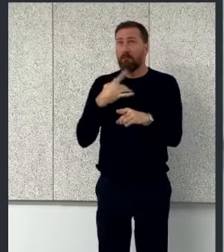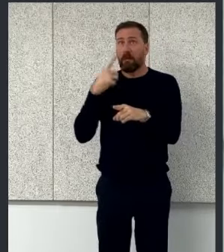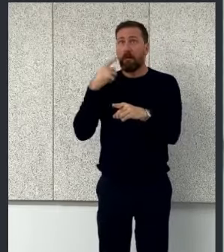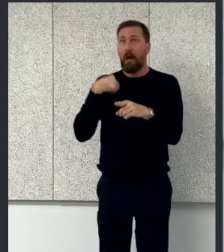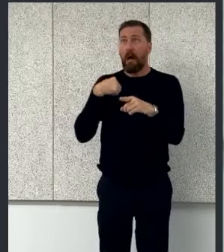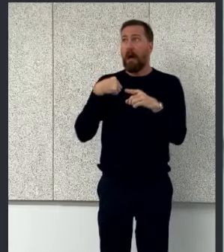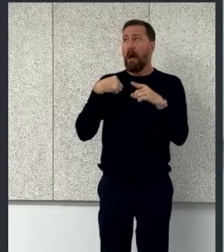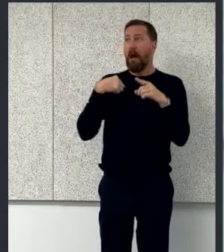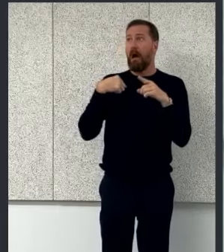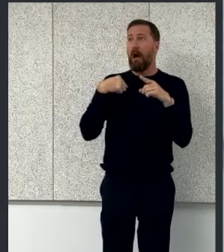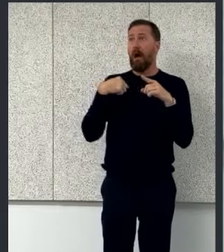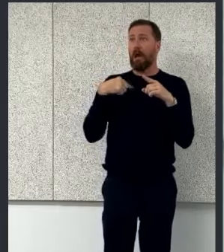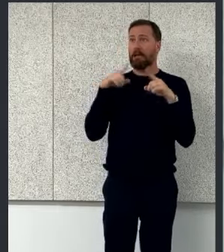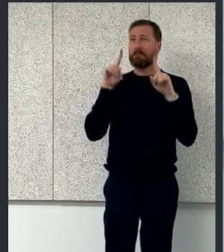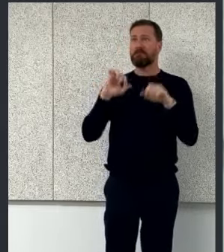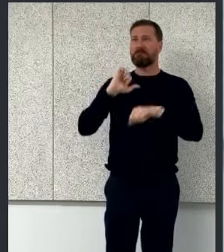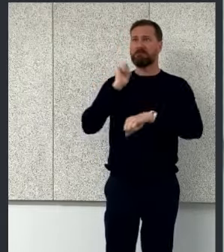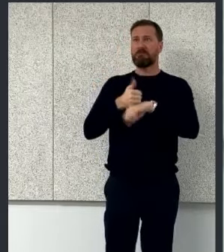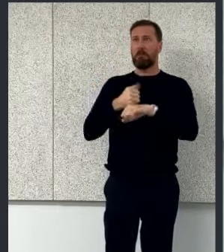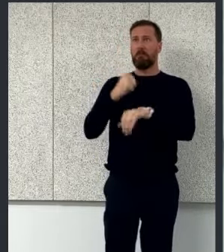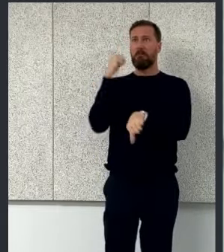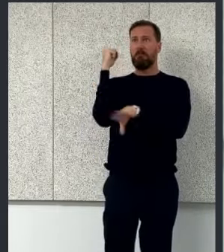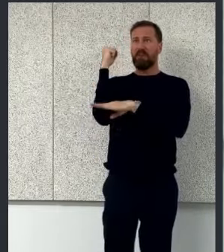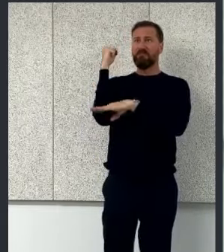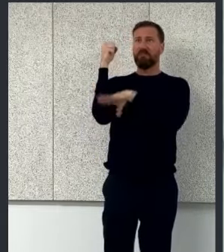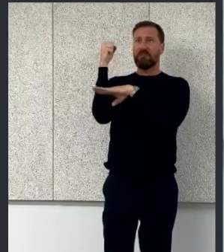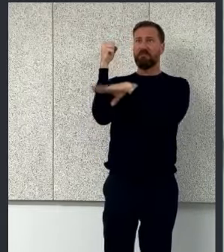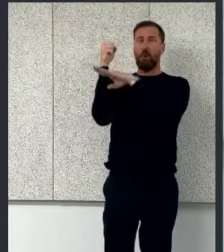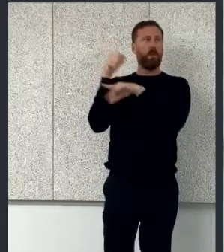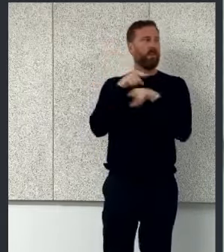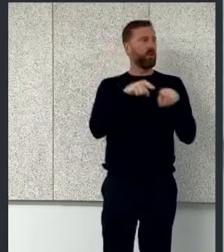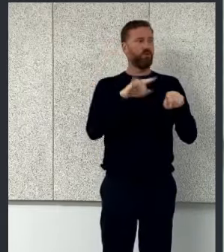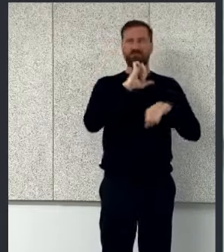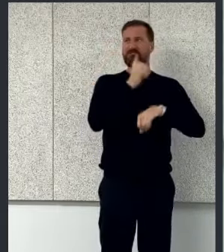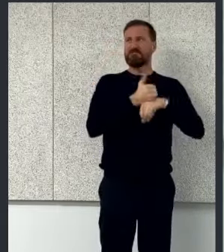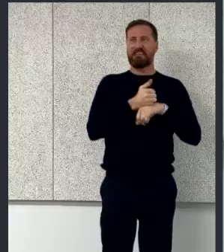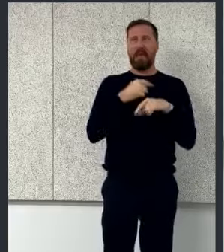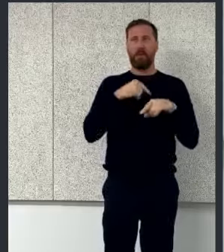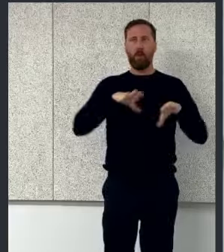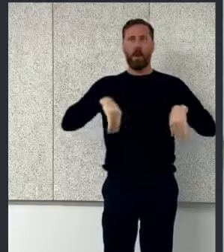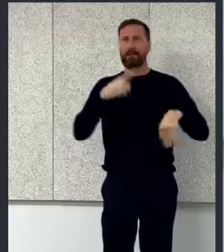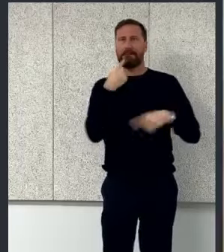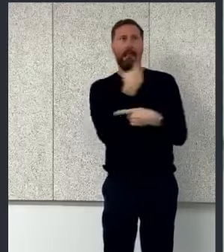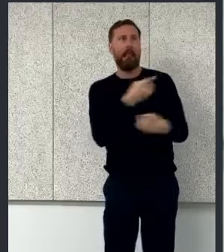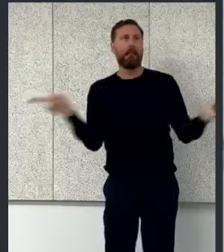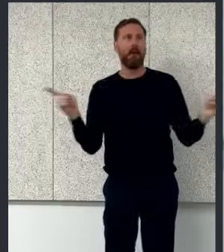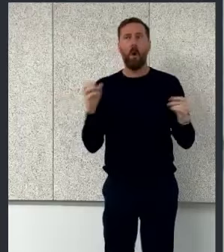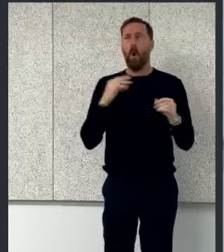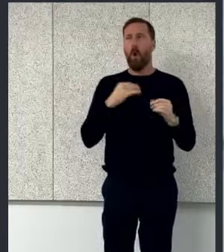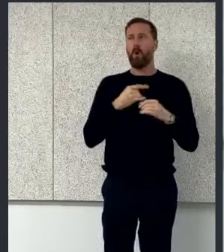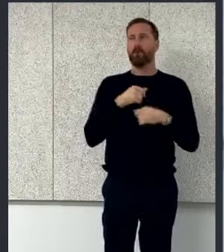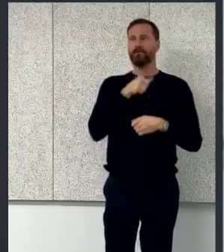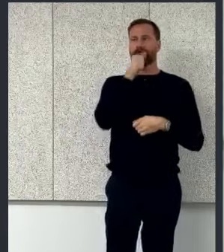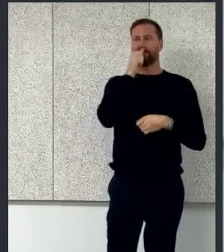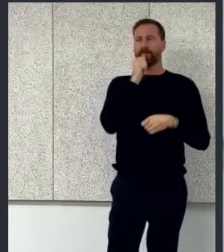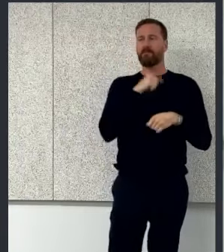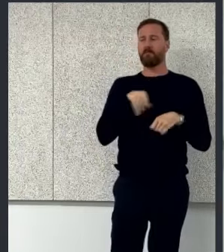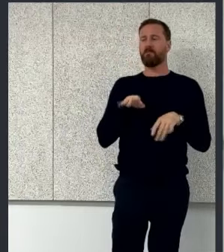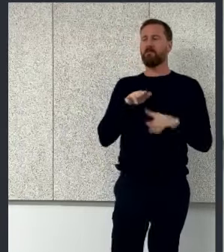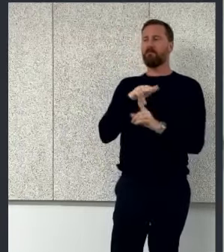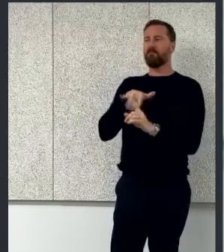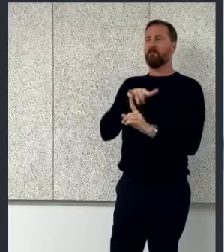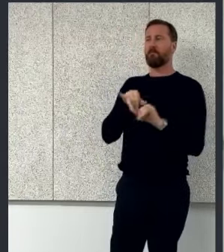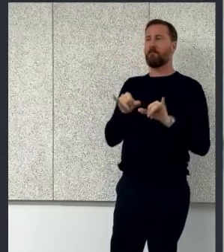like benchmarks that you all have set that you aren't telling anybody or like, you know, secret metrics that exist